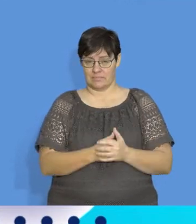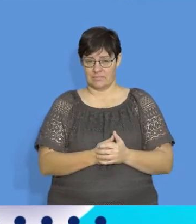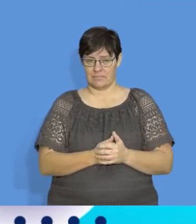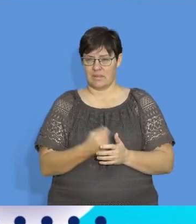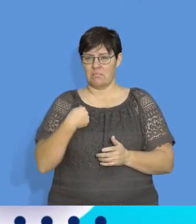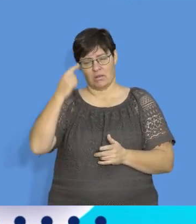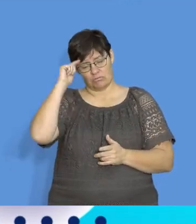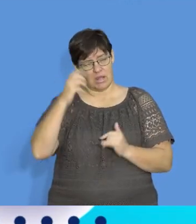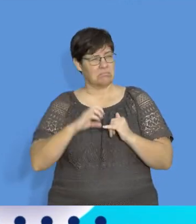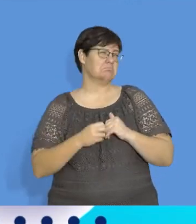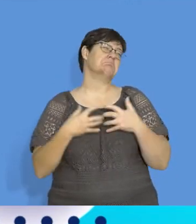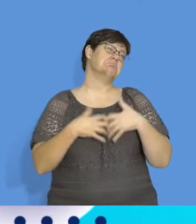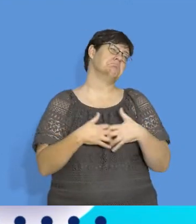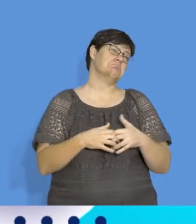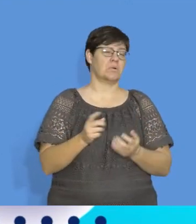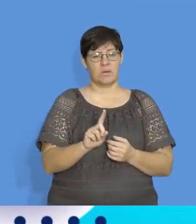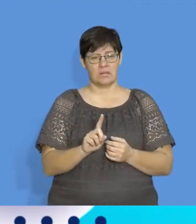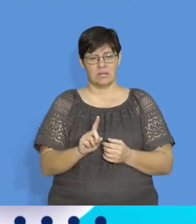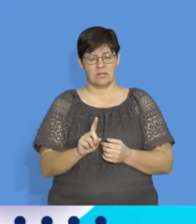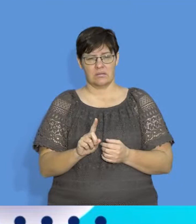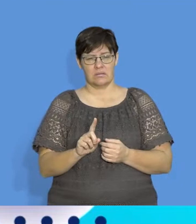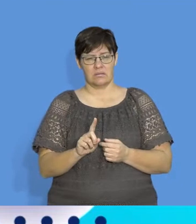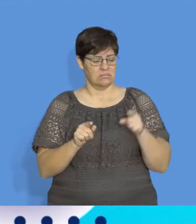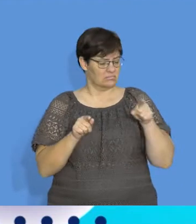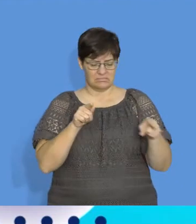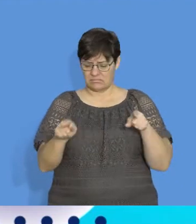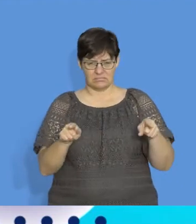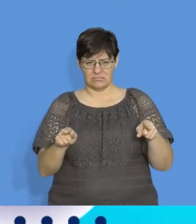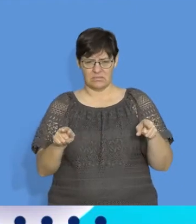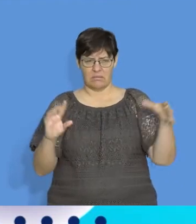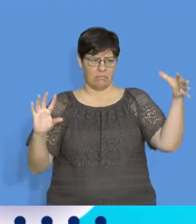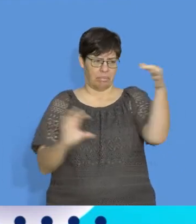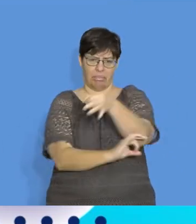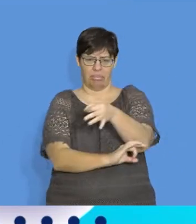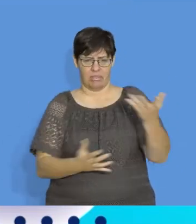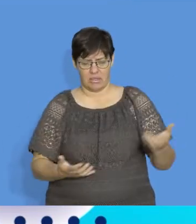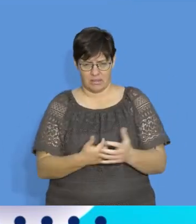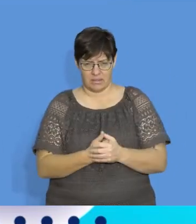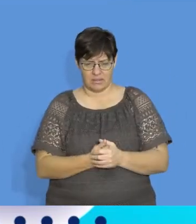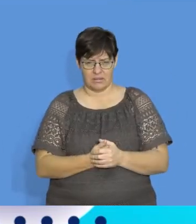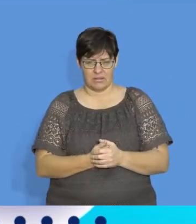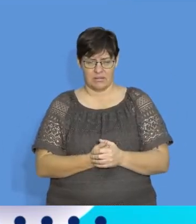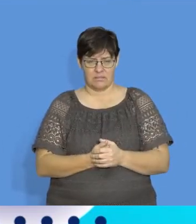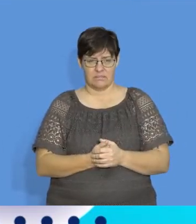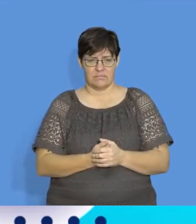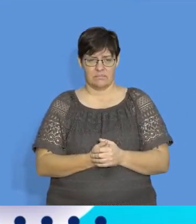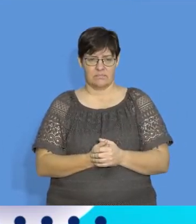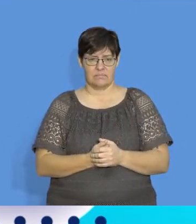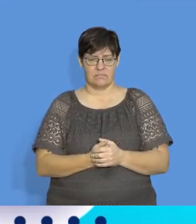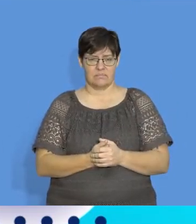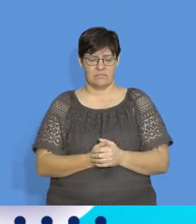Okay? I'm trying to think of something with no association between the two.